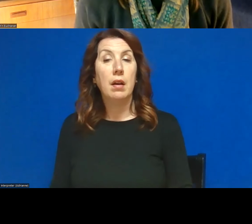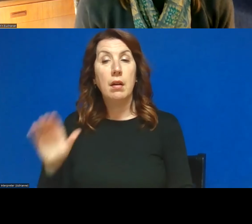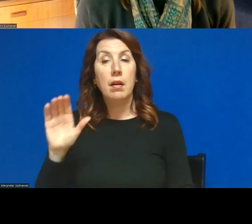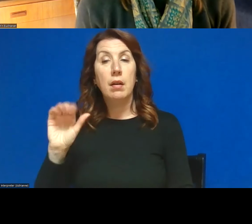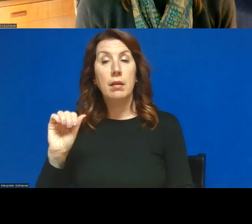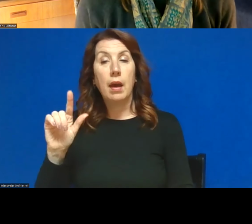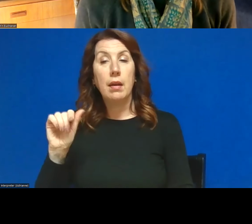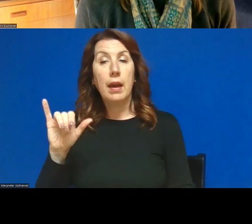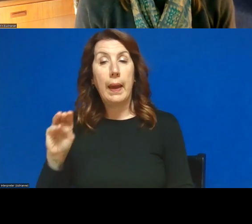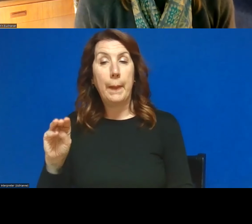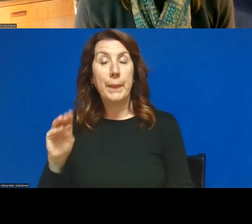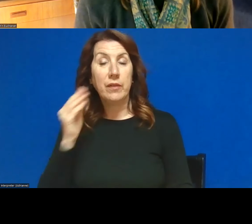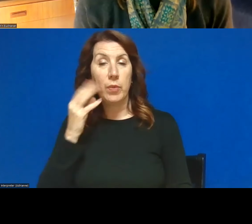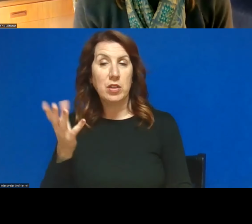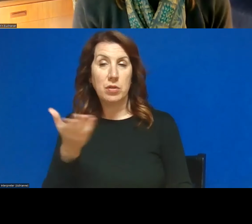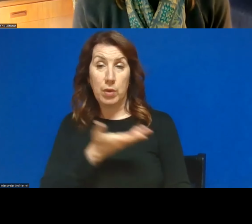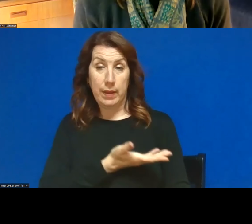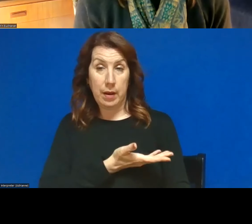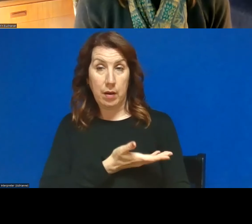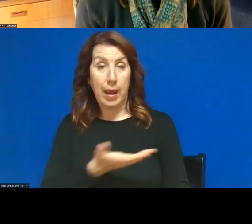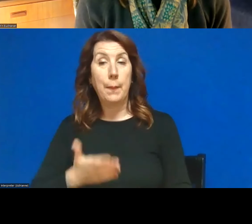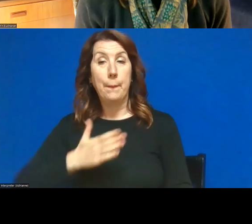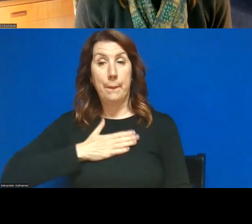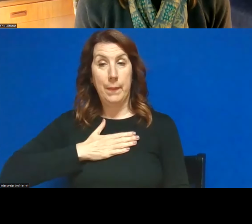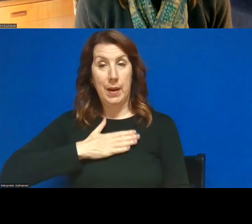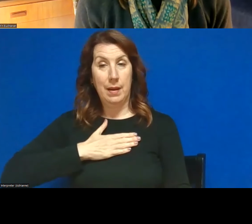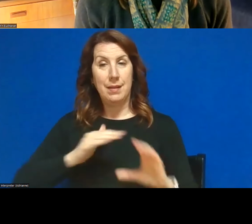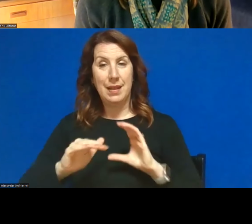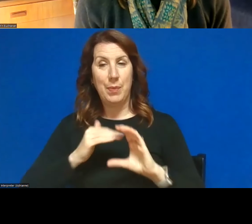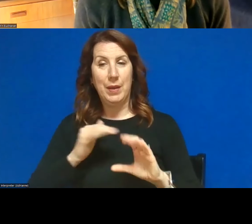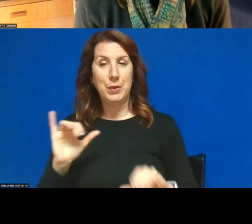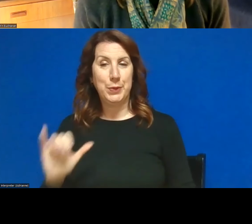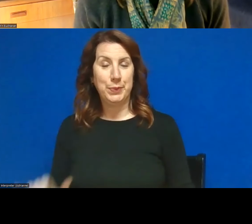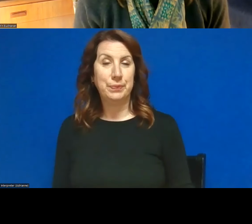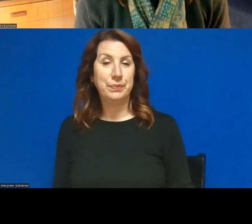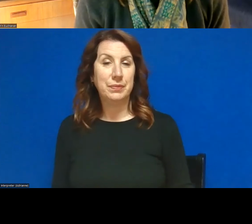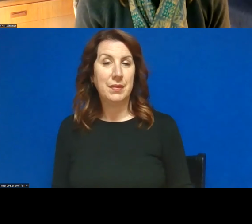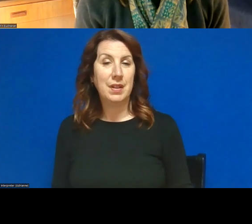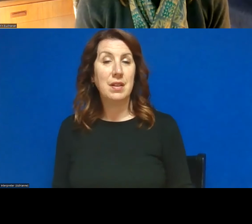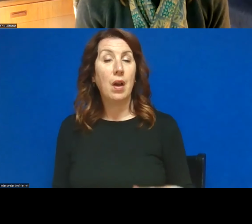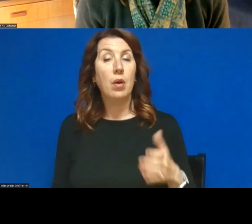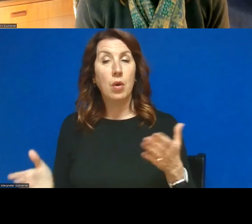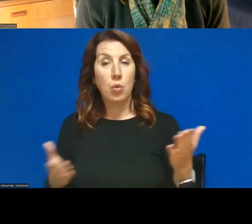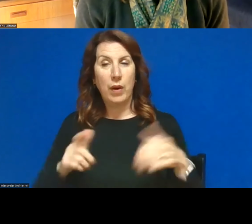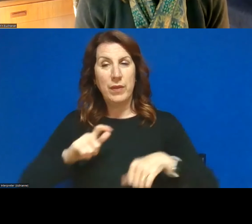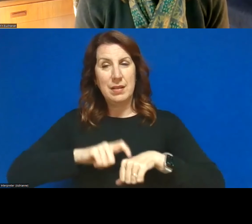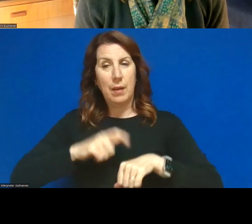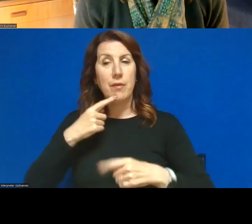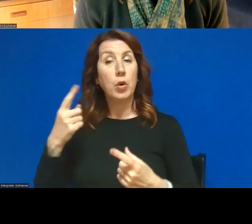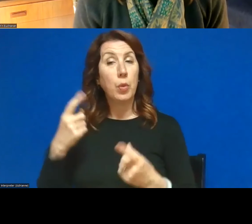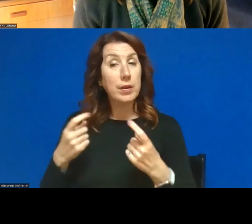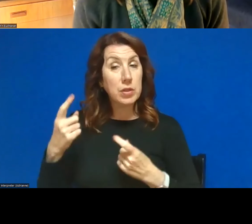got the latest there, and you have got my email as well. So we'll have some time for questions.